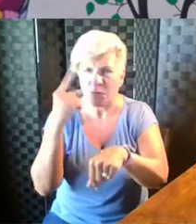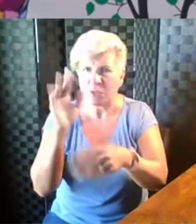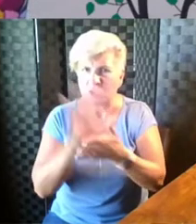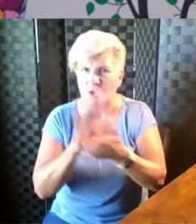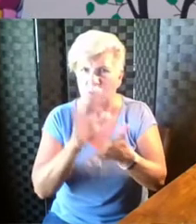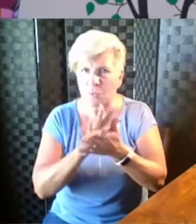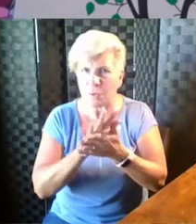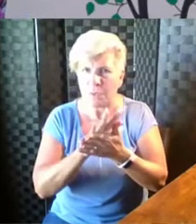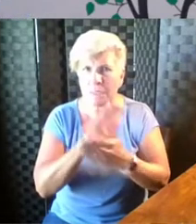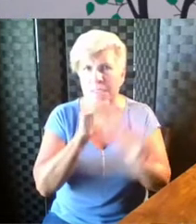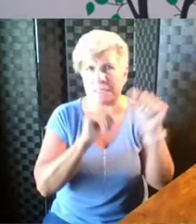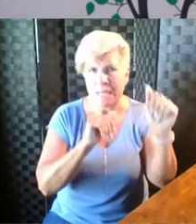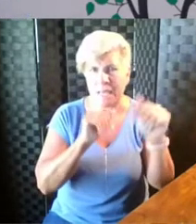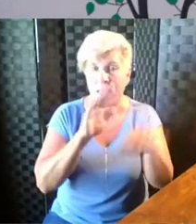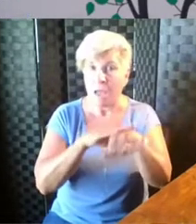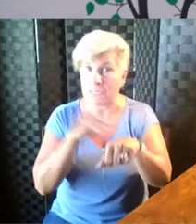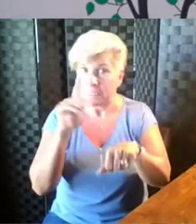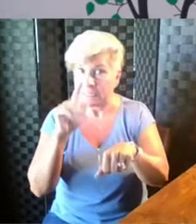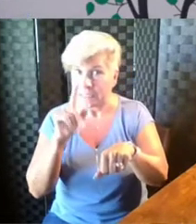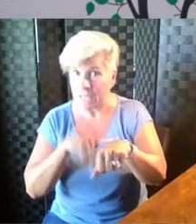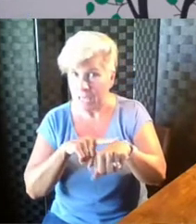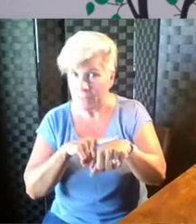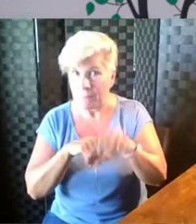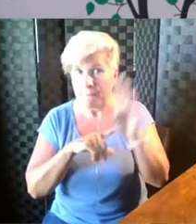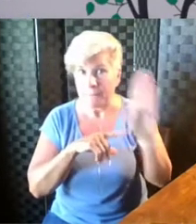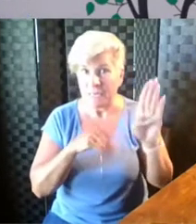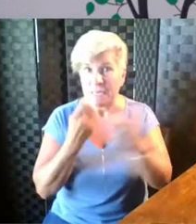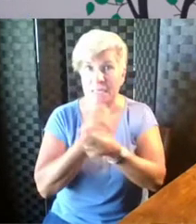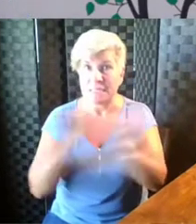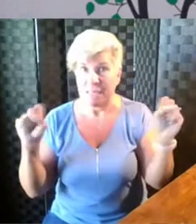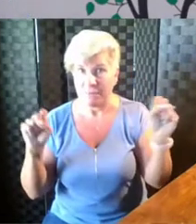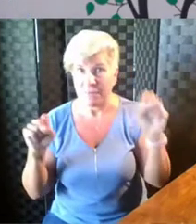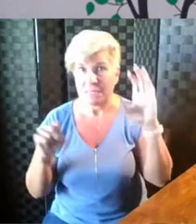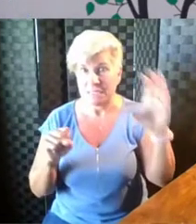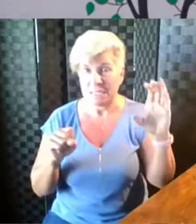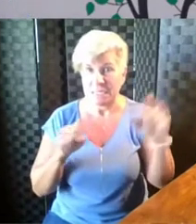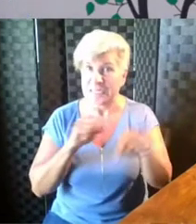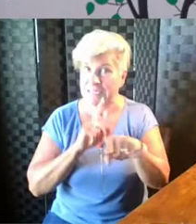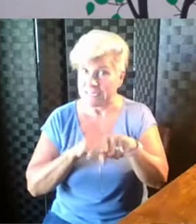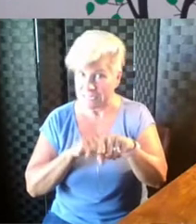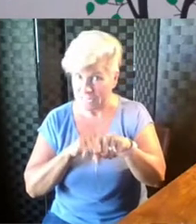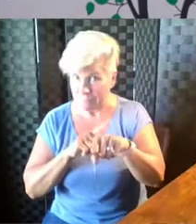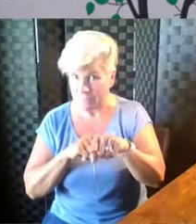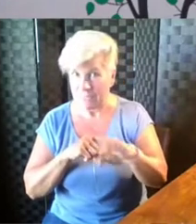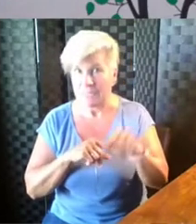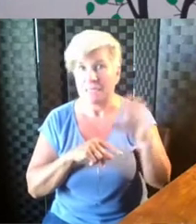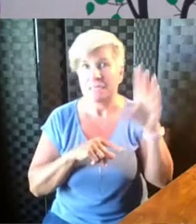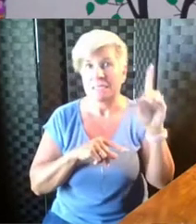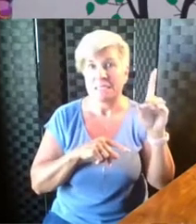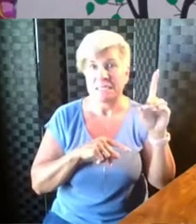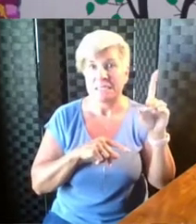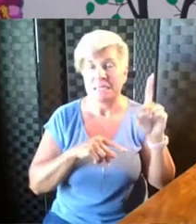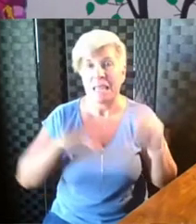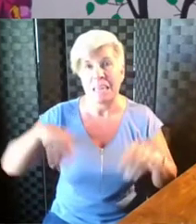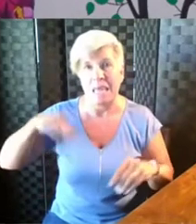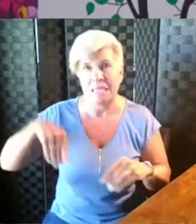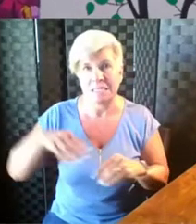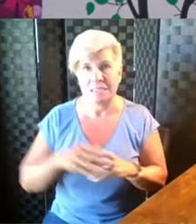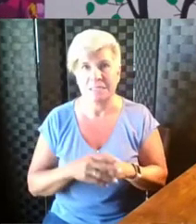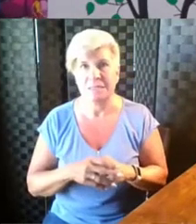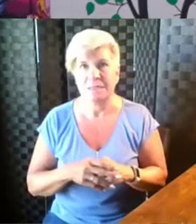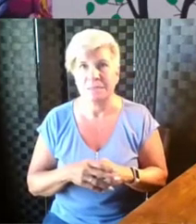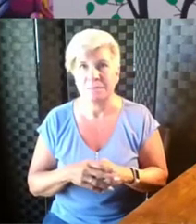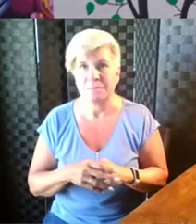school. A, on time, B, safely, C, timely, D,